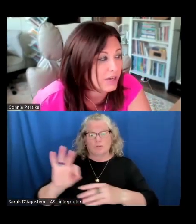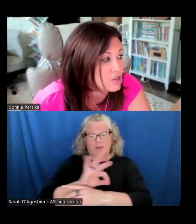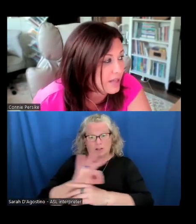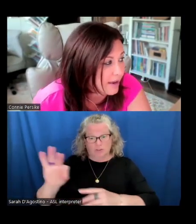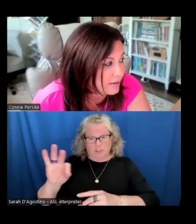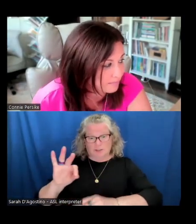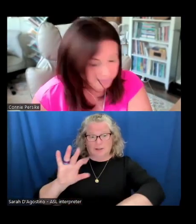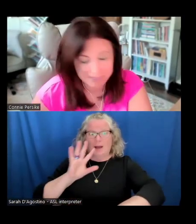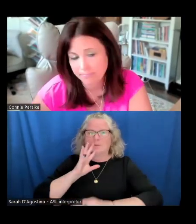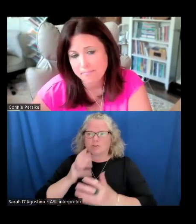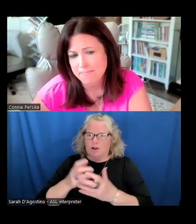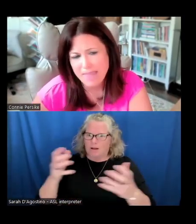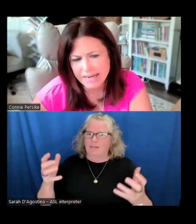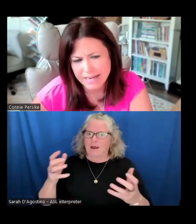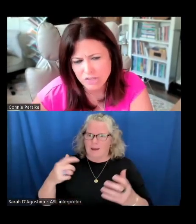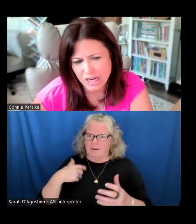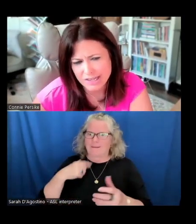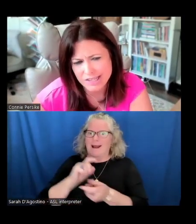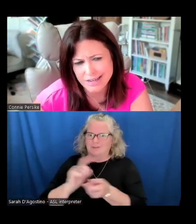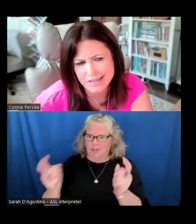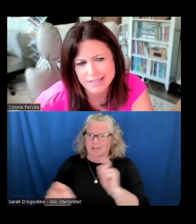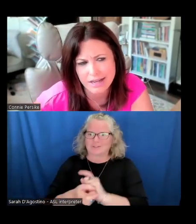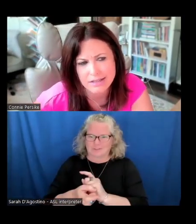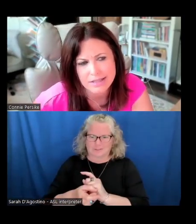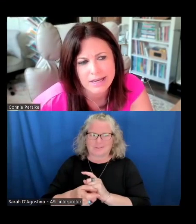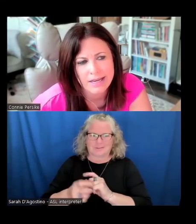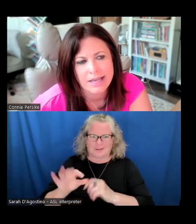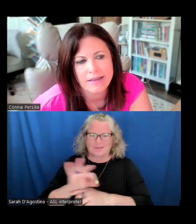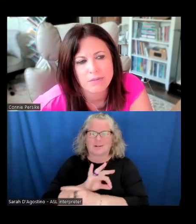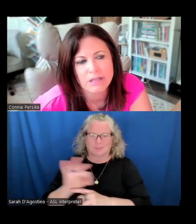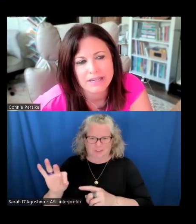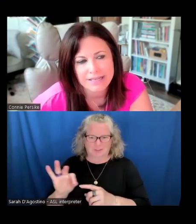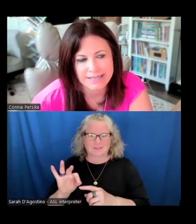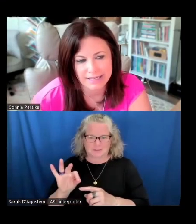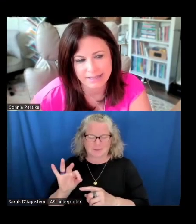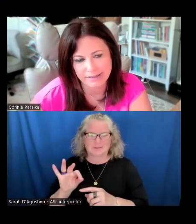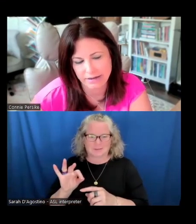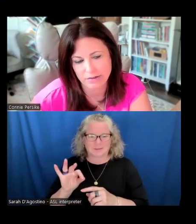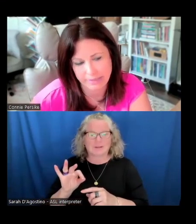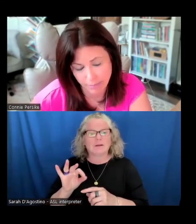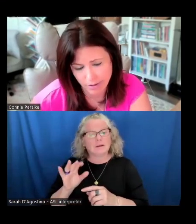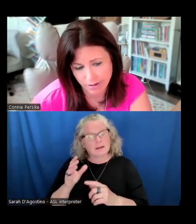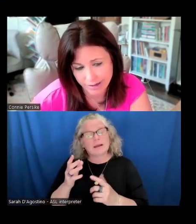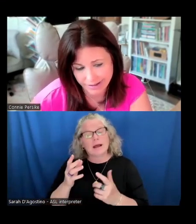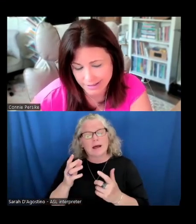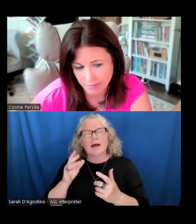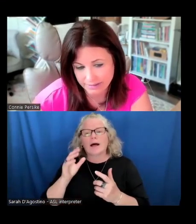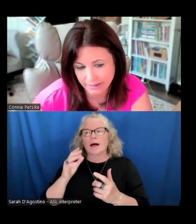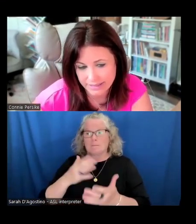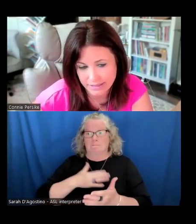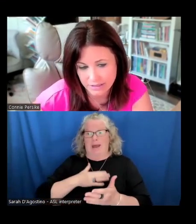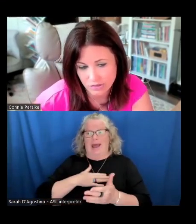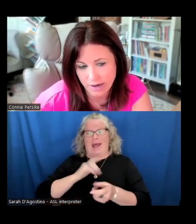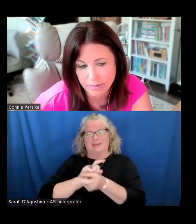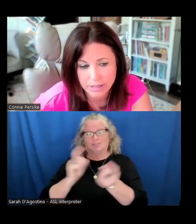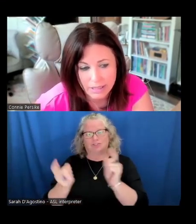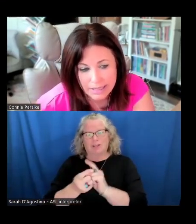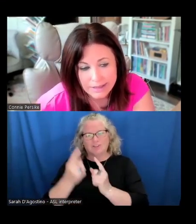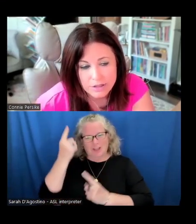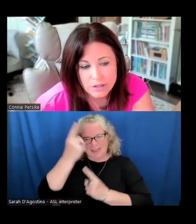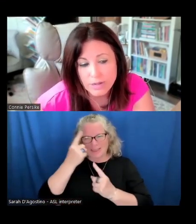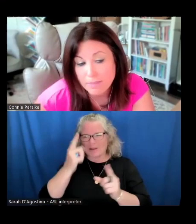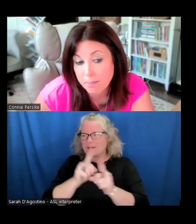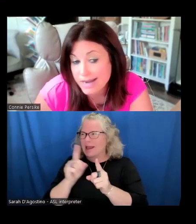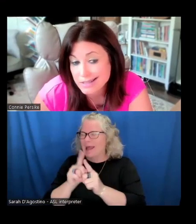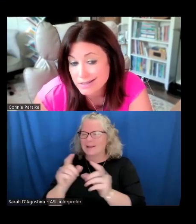I've changed that. And I've changed that in a sense that really digs a layer deeper, is how I like to describe it.